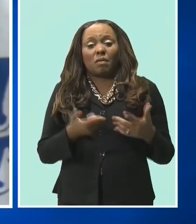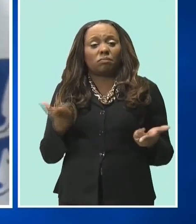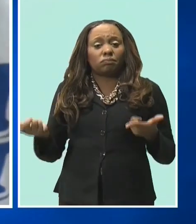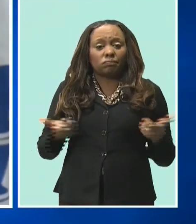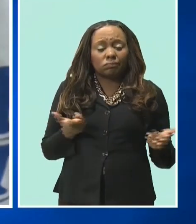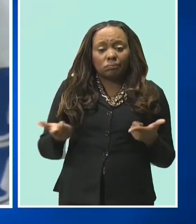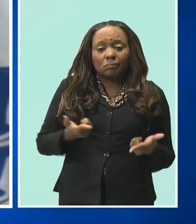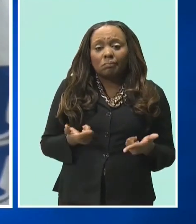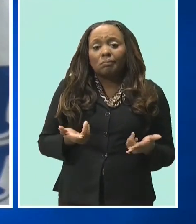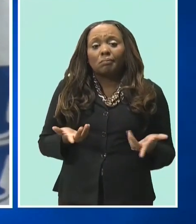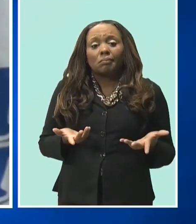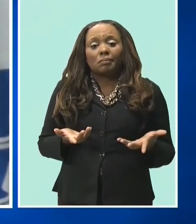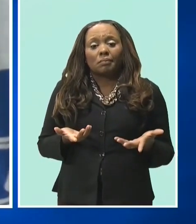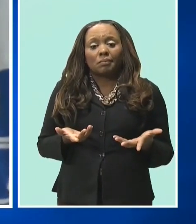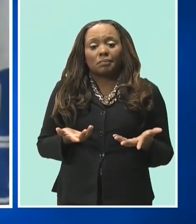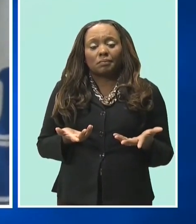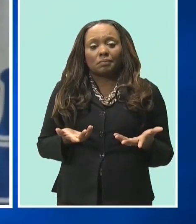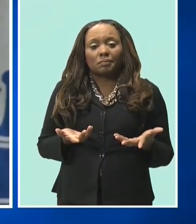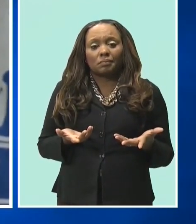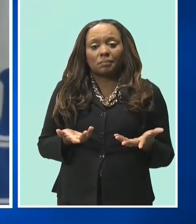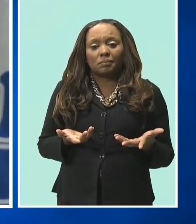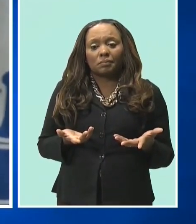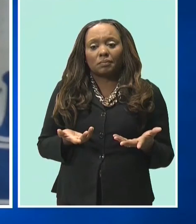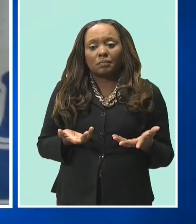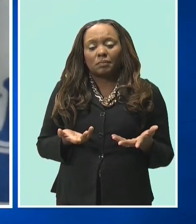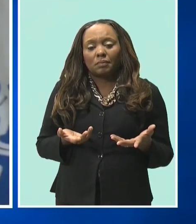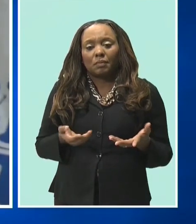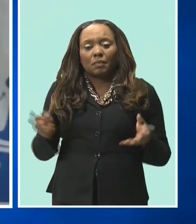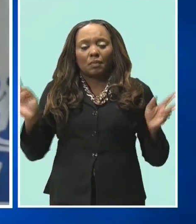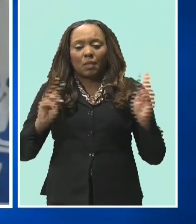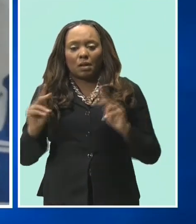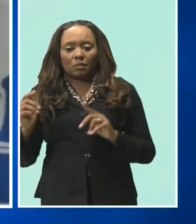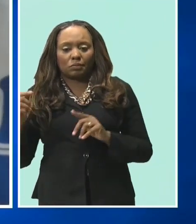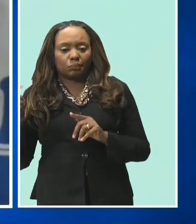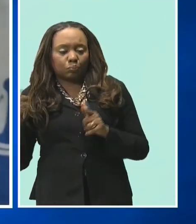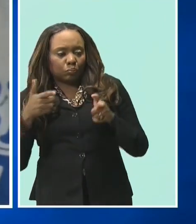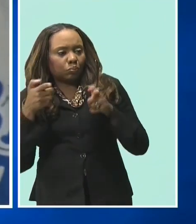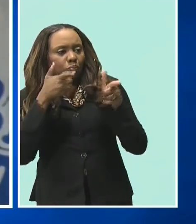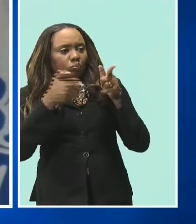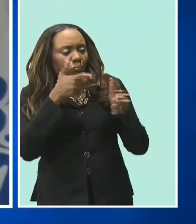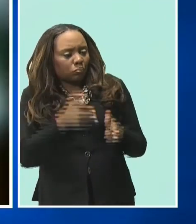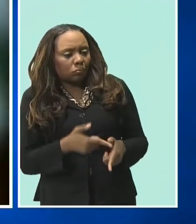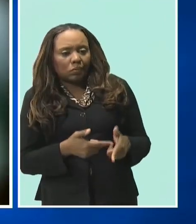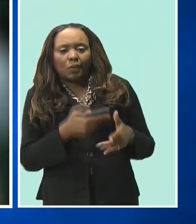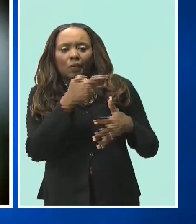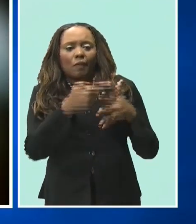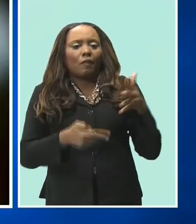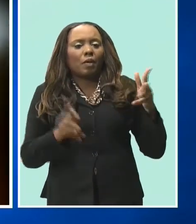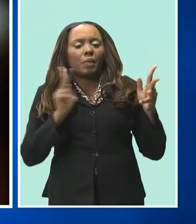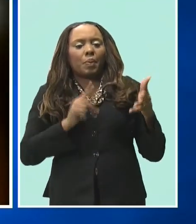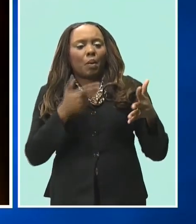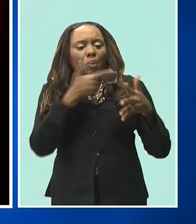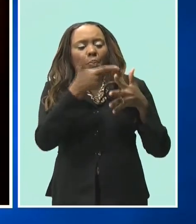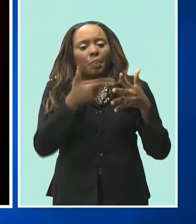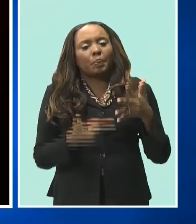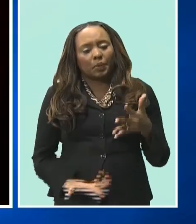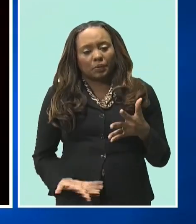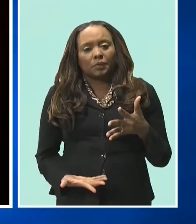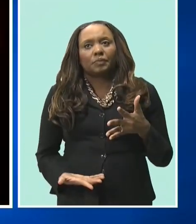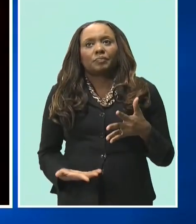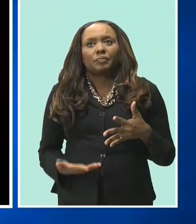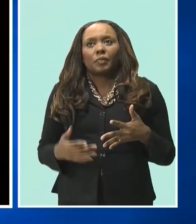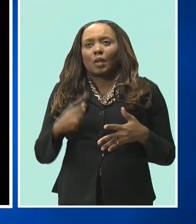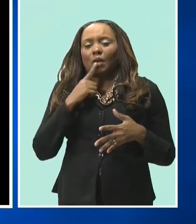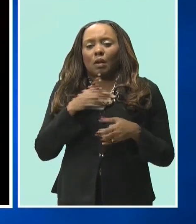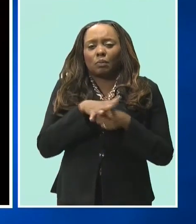then the shooters came there and they started firing shots. According to sources, tension